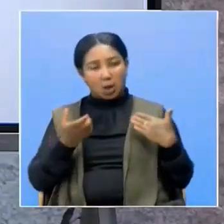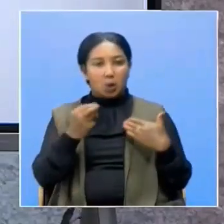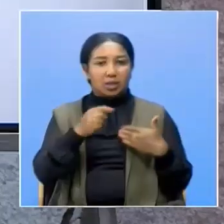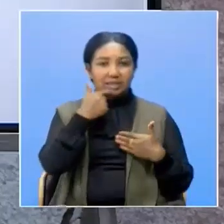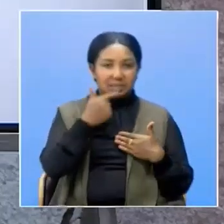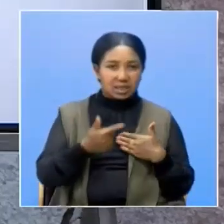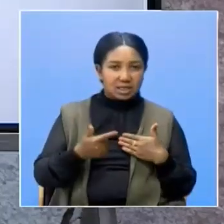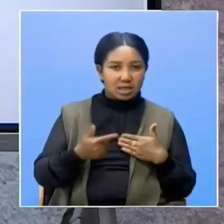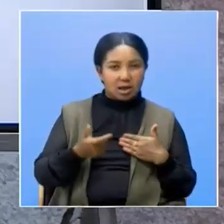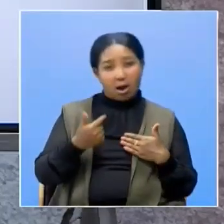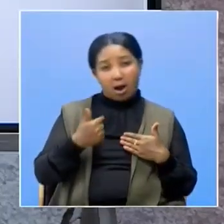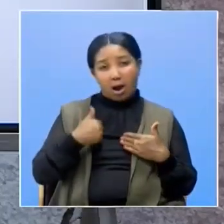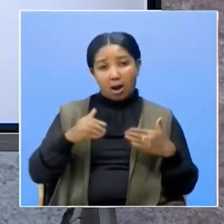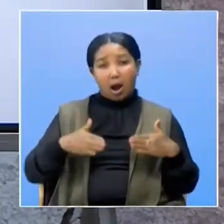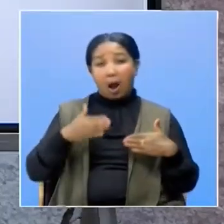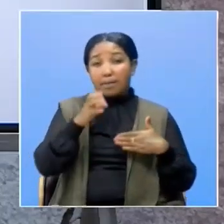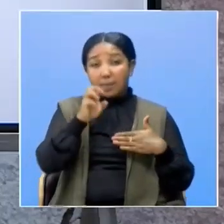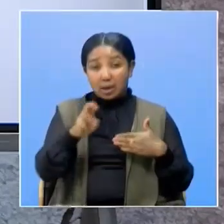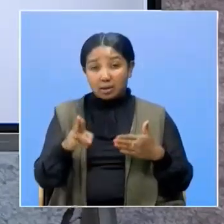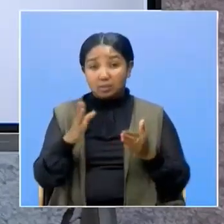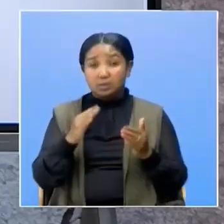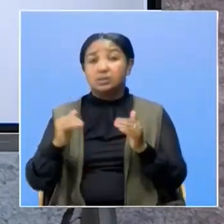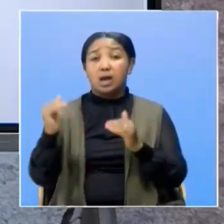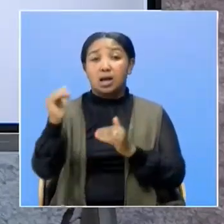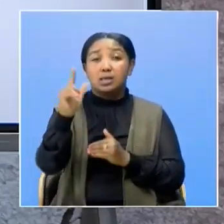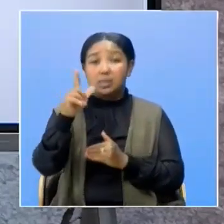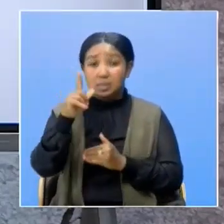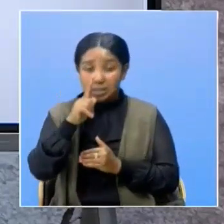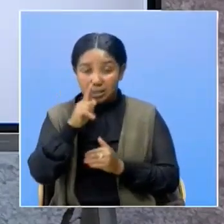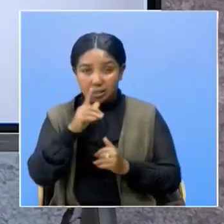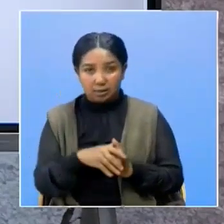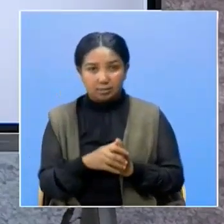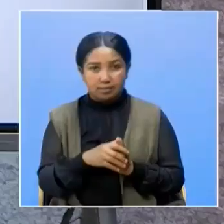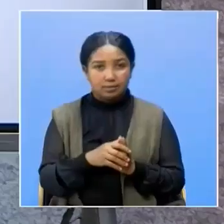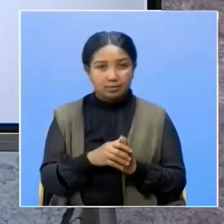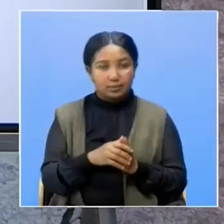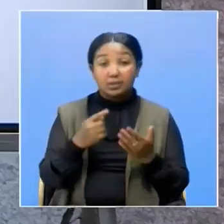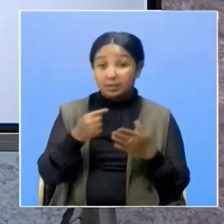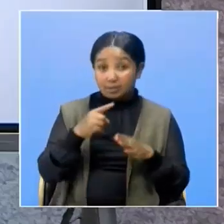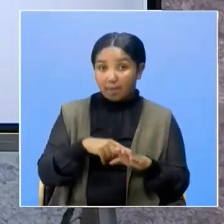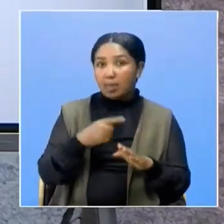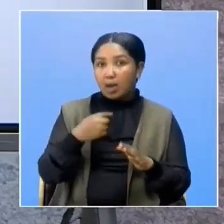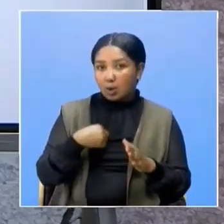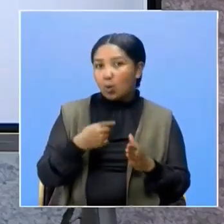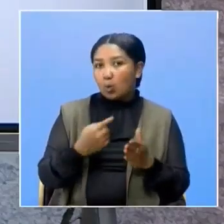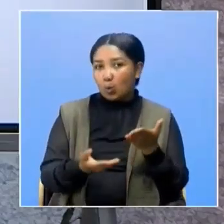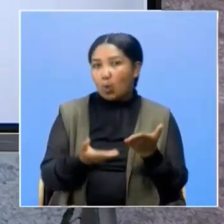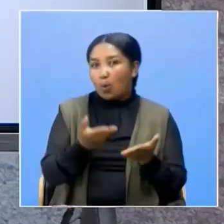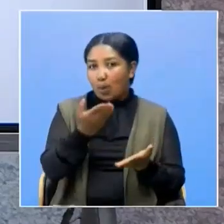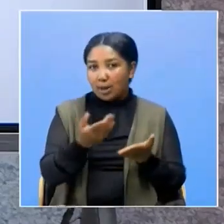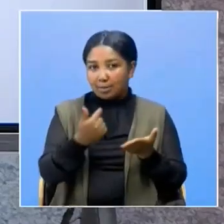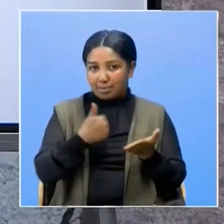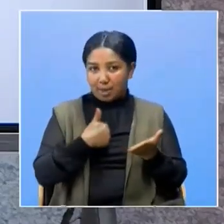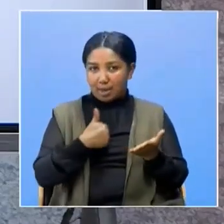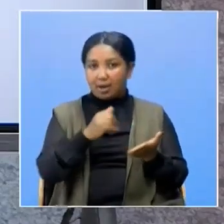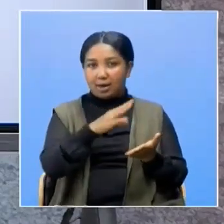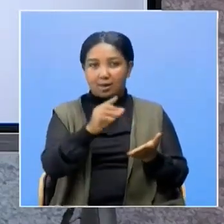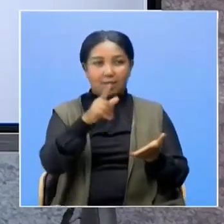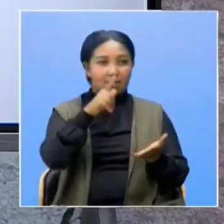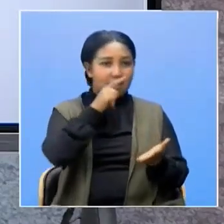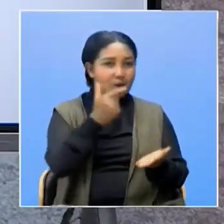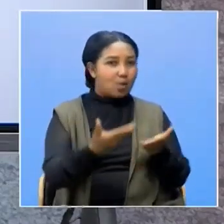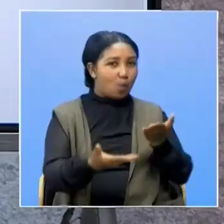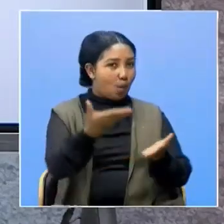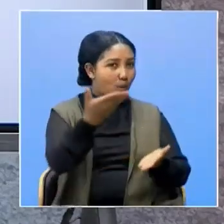say, I am happier than Lily. This time I am comparing myself or how happy I am